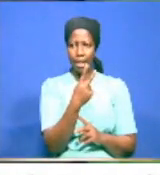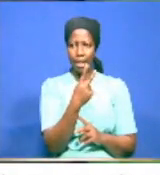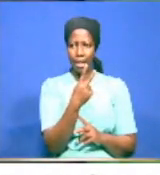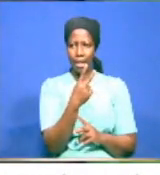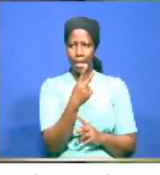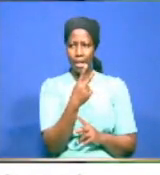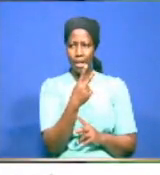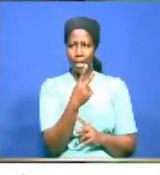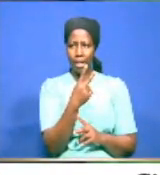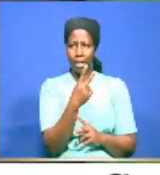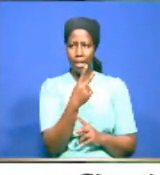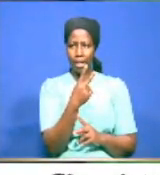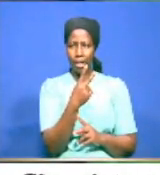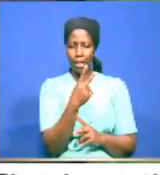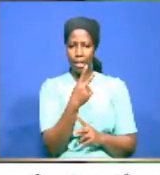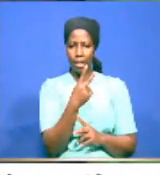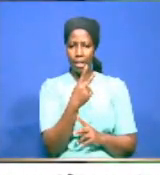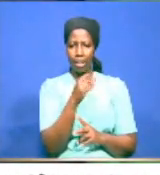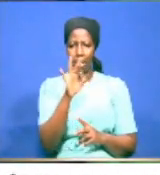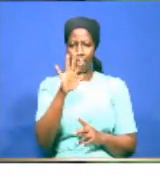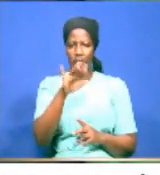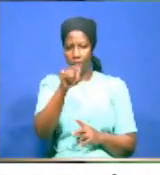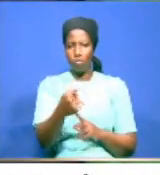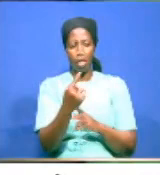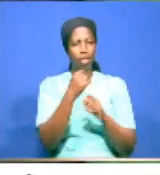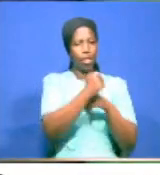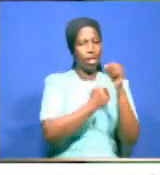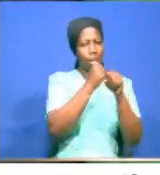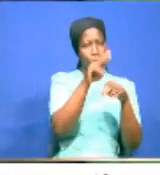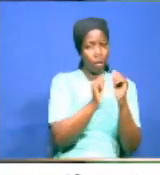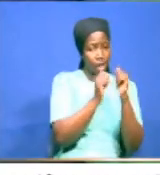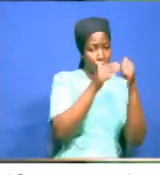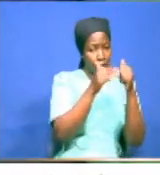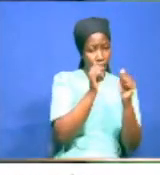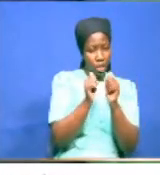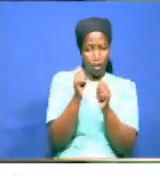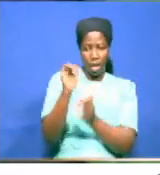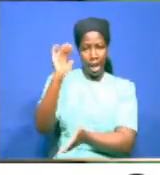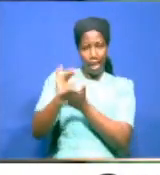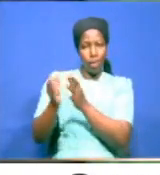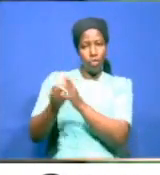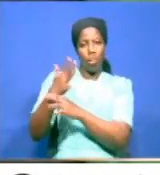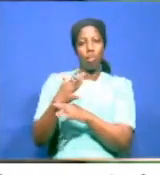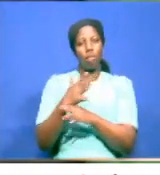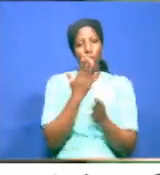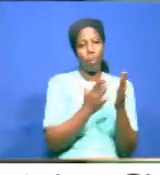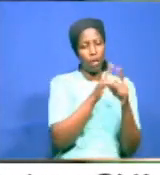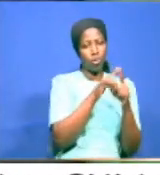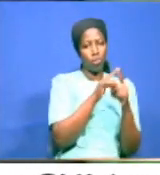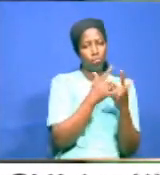2,035,000 in 2019, which was a slower growth compared to a 14% in